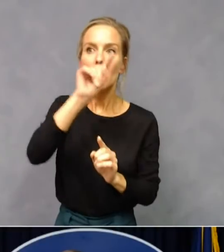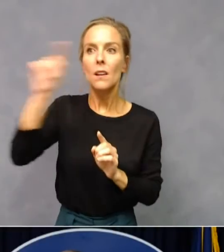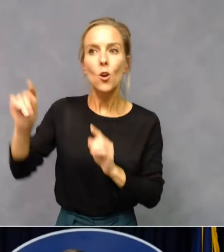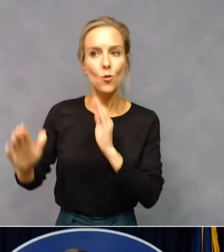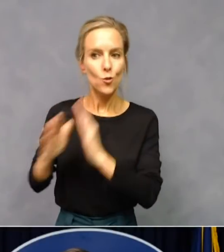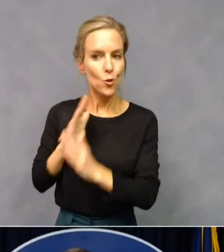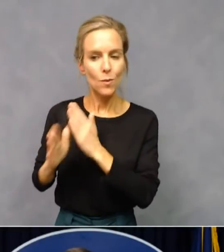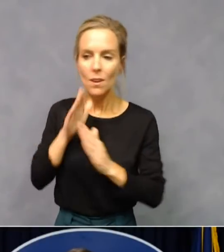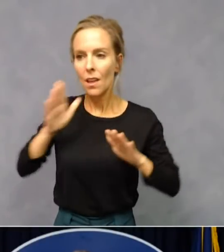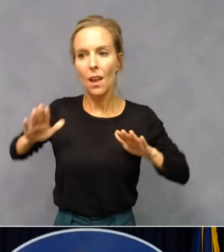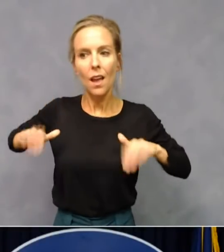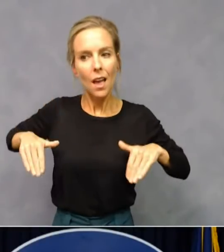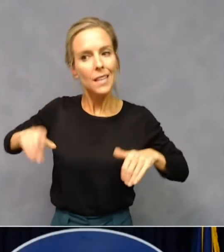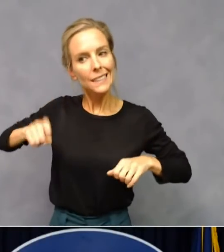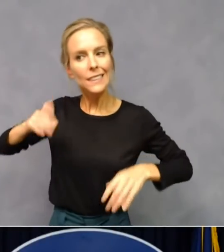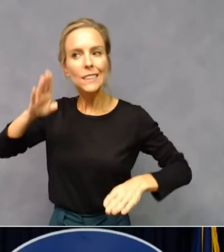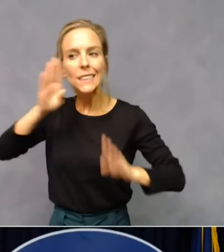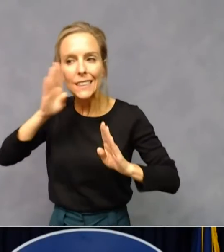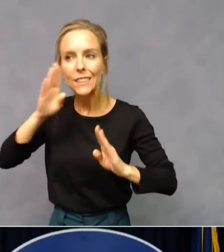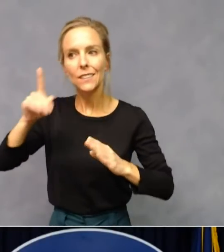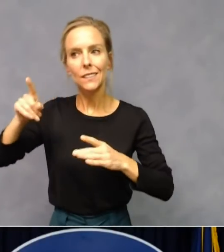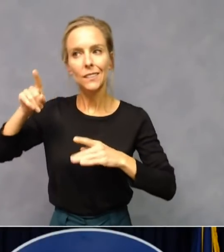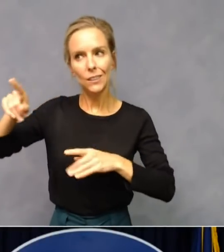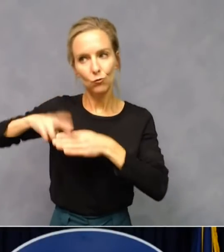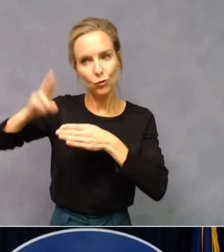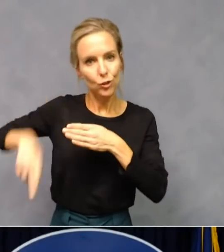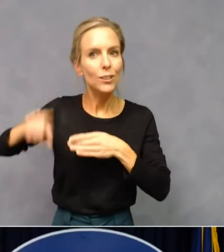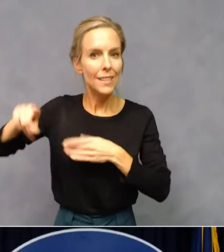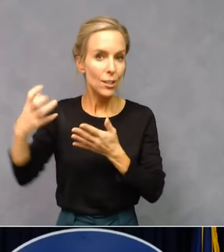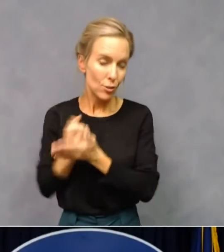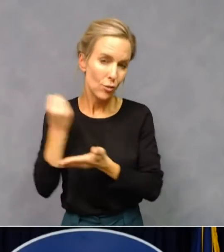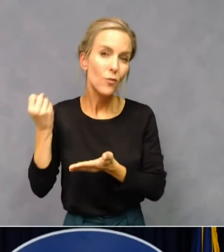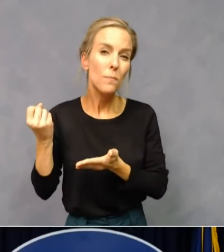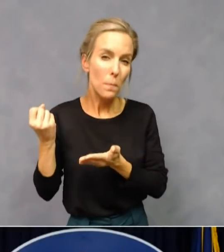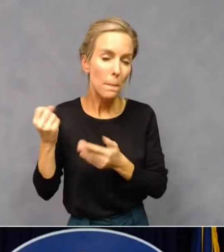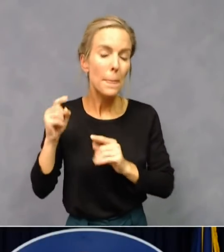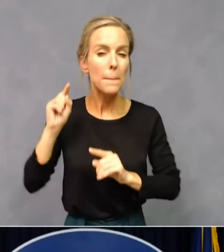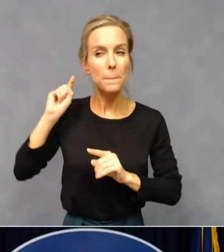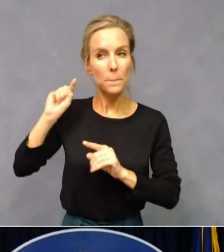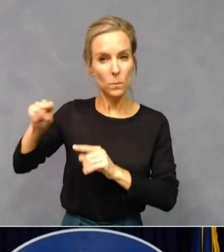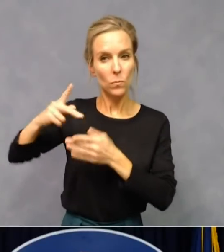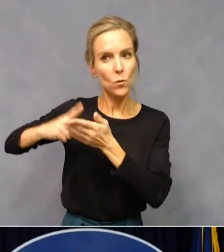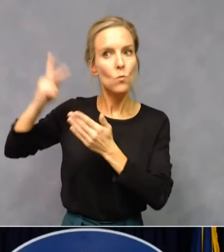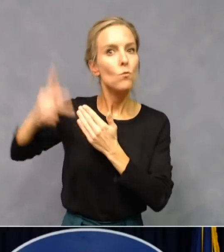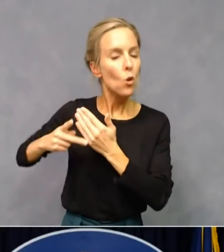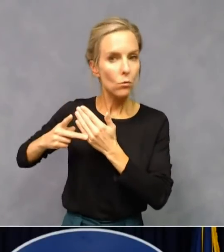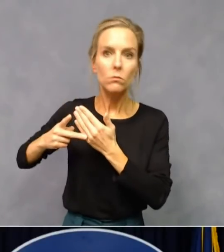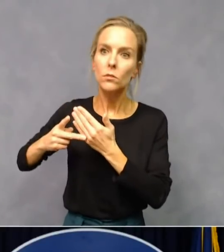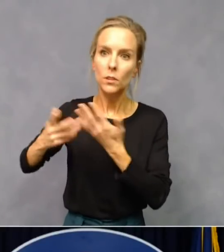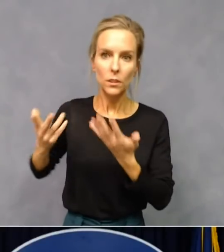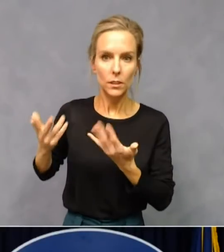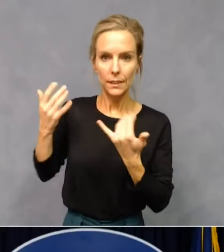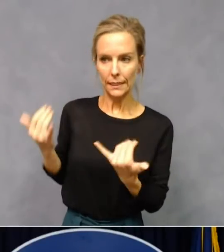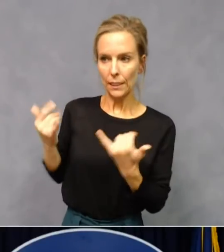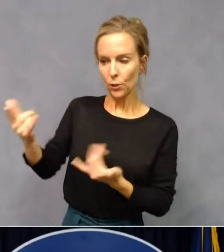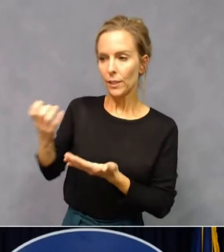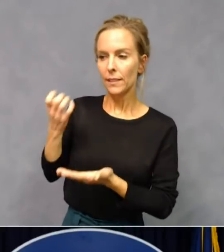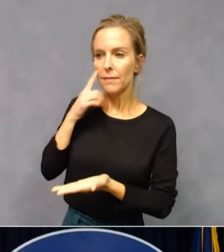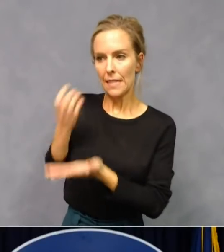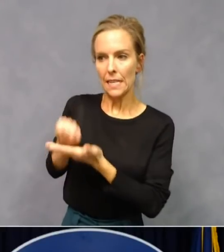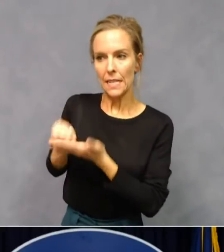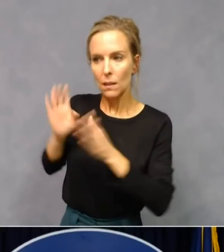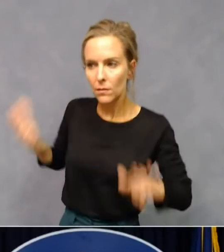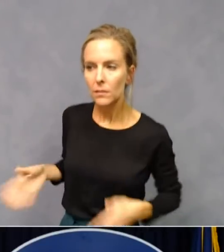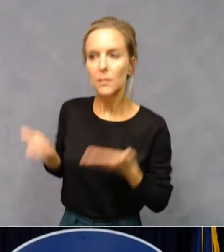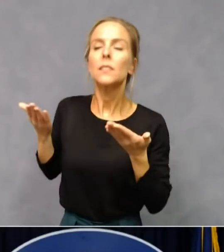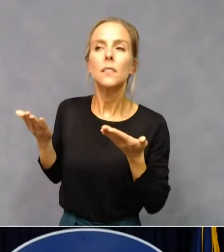attention and really results that they deserve. This program has brought a good measure of economic vitality to Eastern Kentucky and